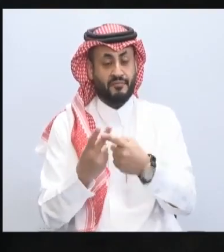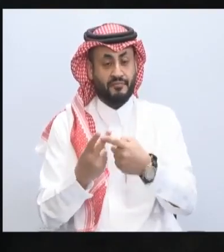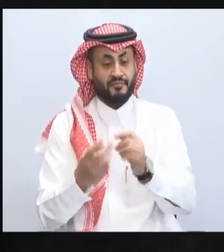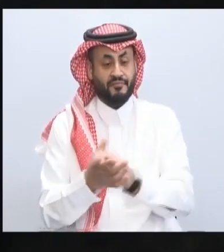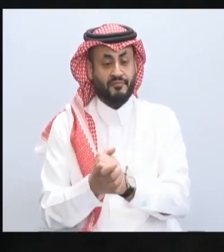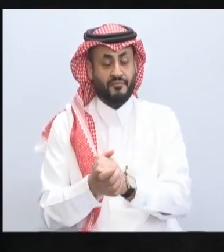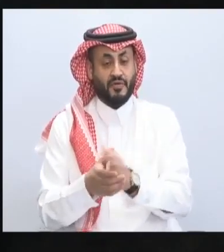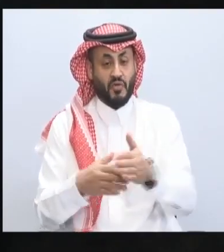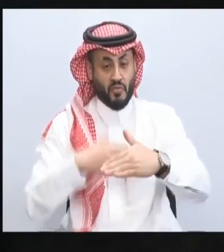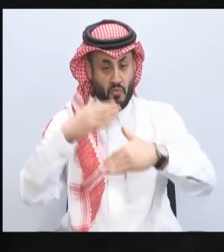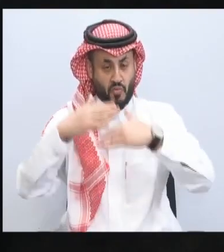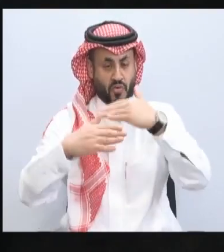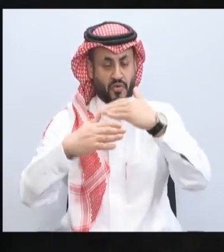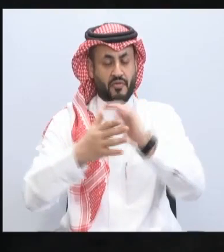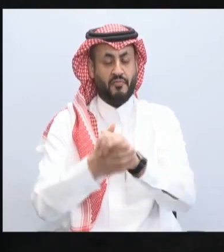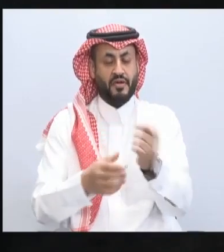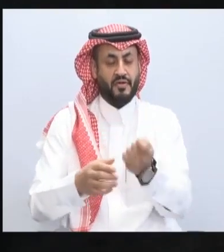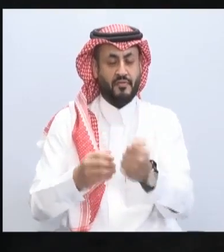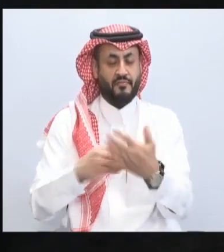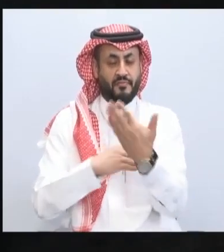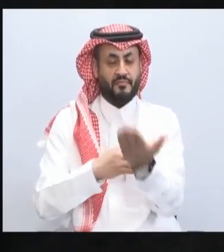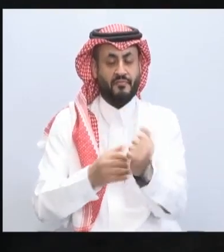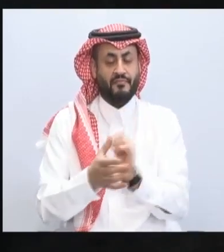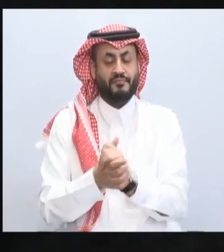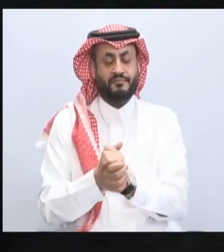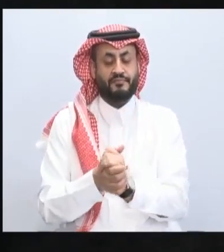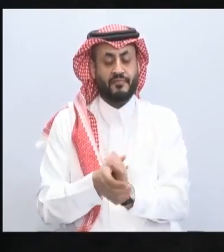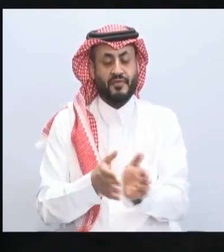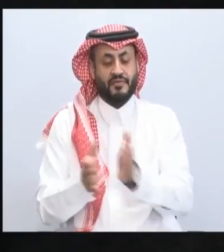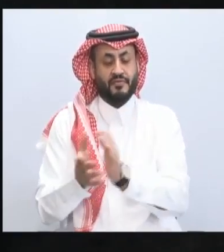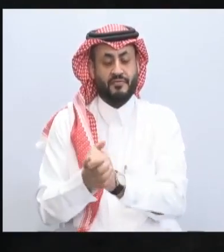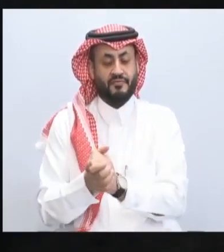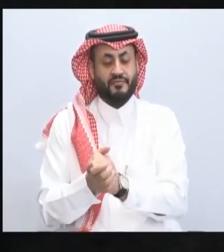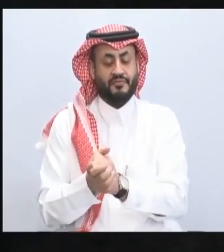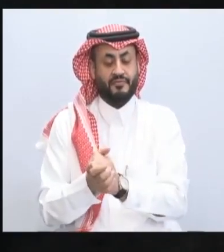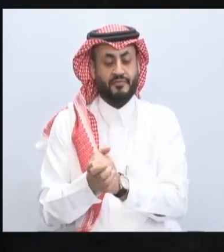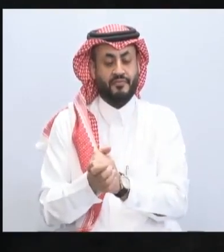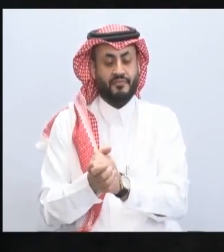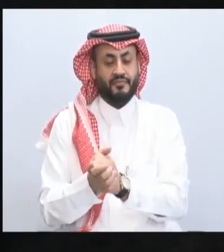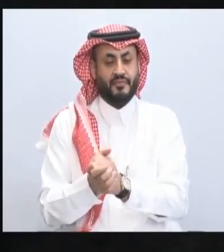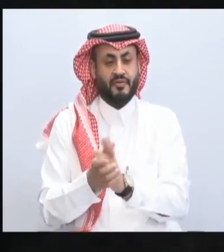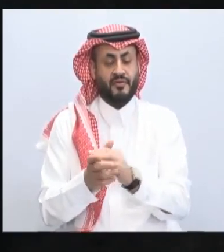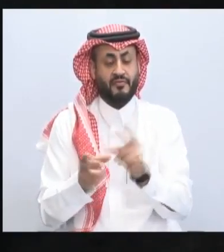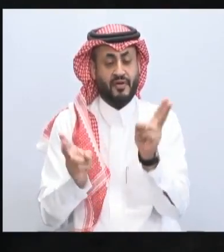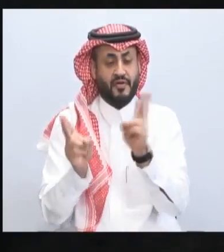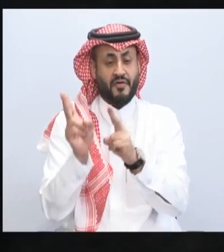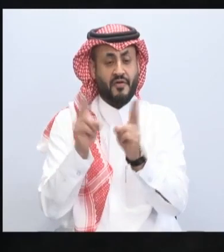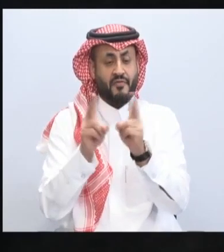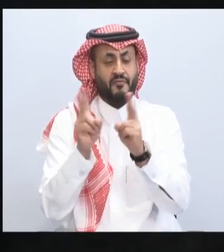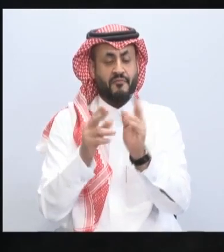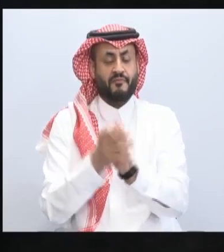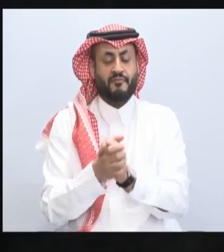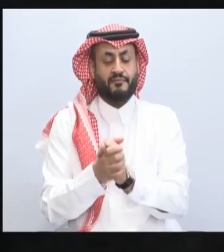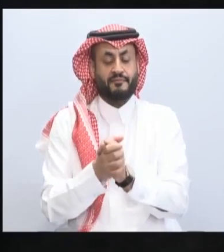we modernized a little bit into writing letters. And after that, of course, or basically in any time we have here face-to-face